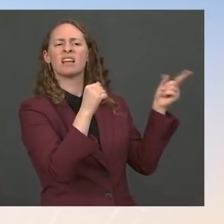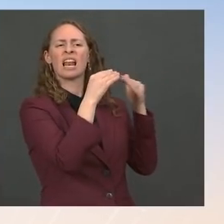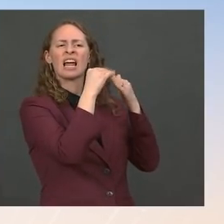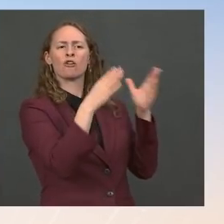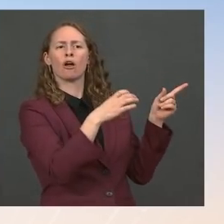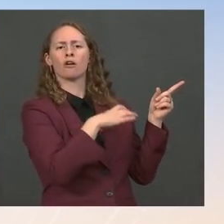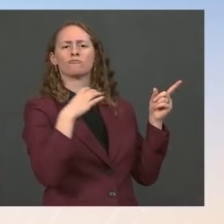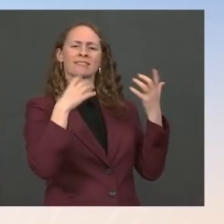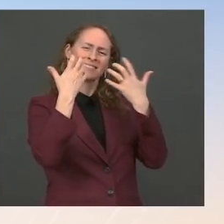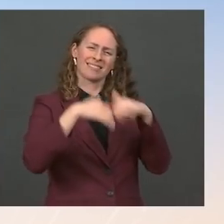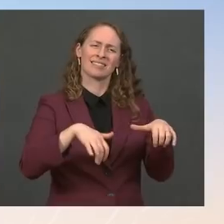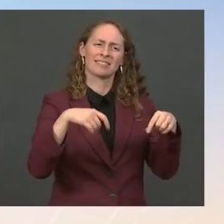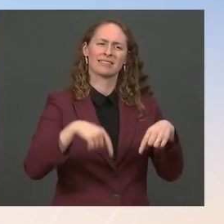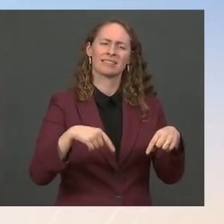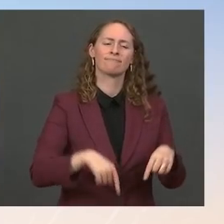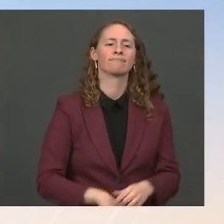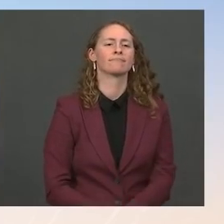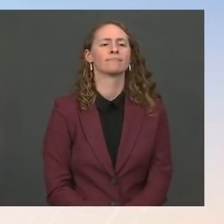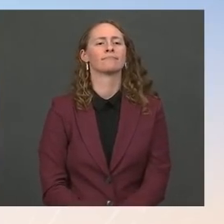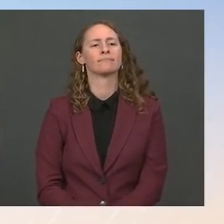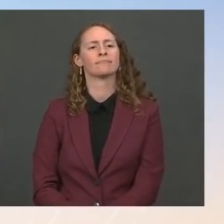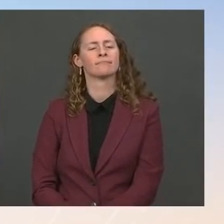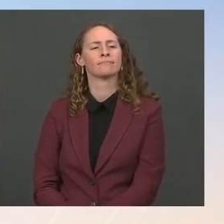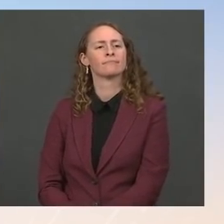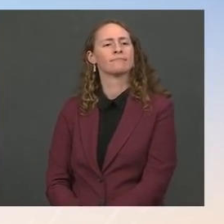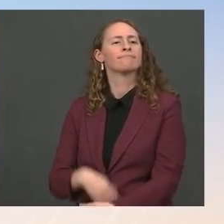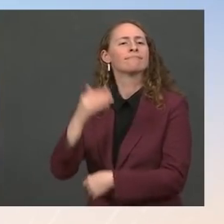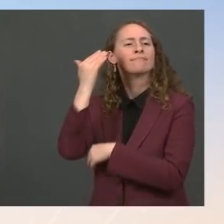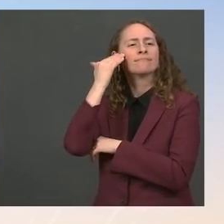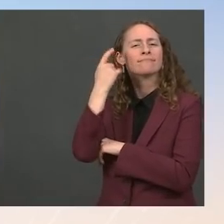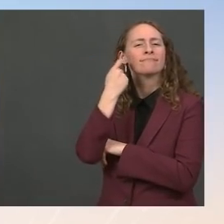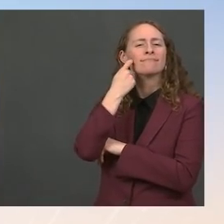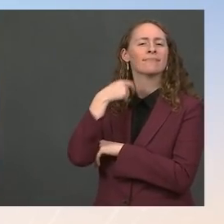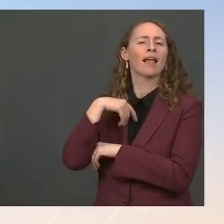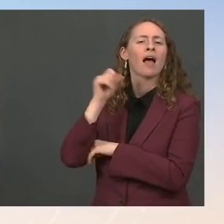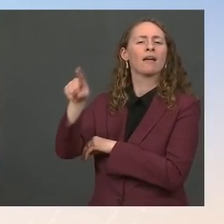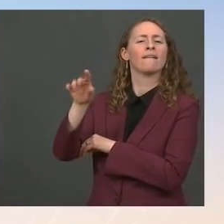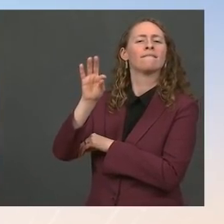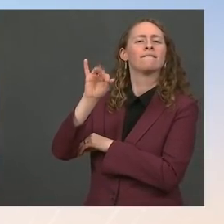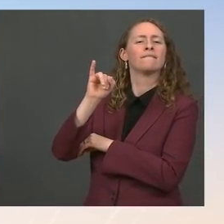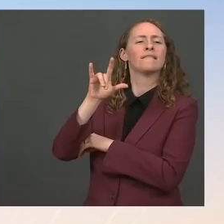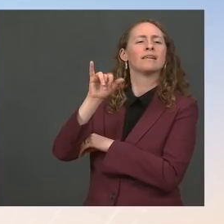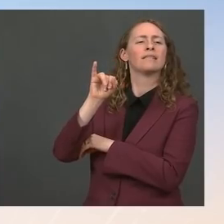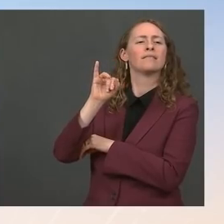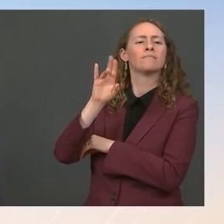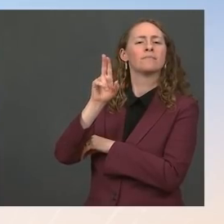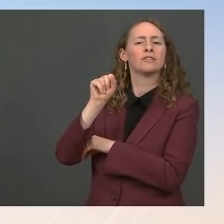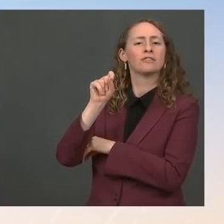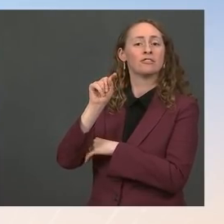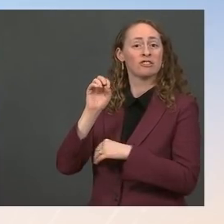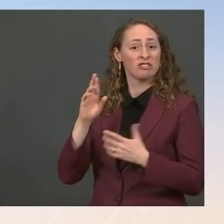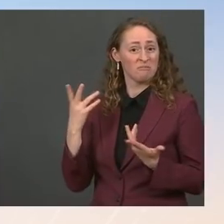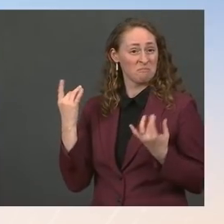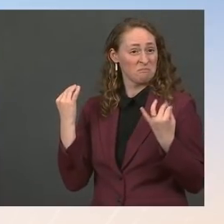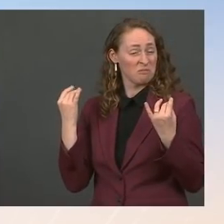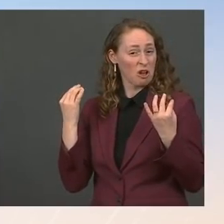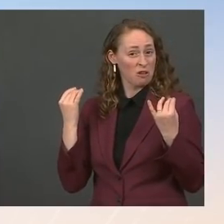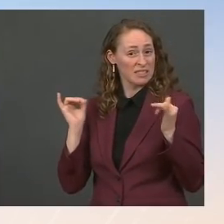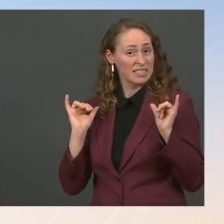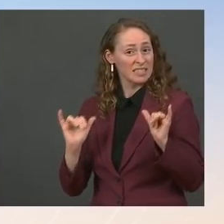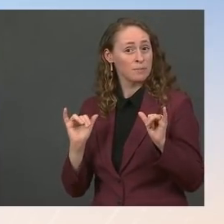asked about the filibuster a lot over the last year. But would the president reconsider his position on the filibuster if Senate Republicans